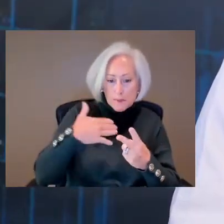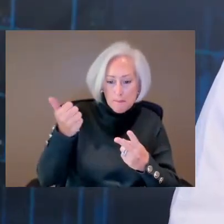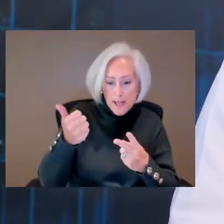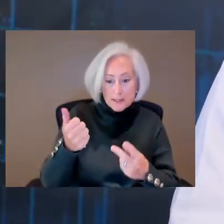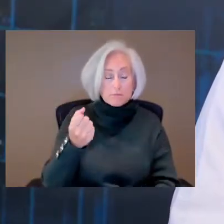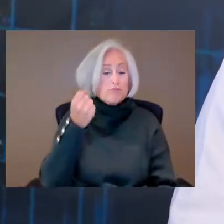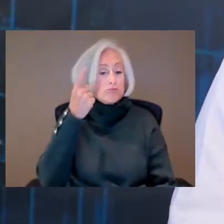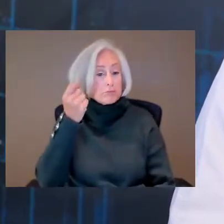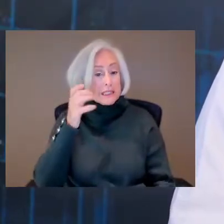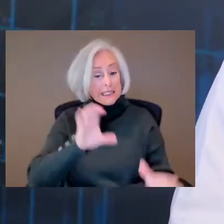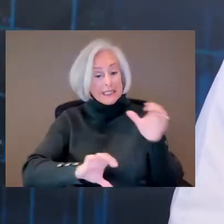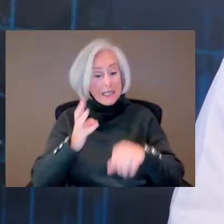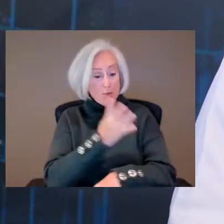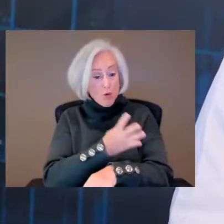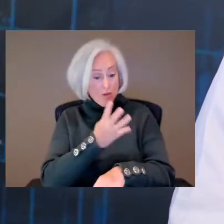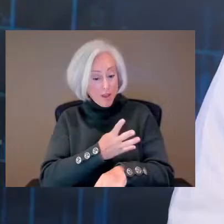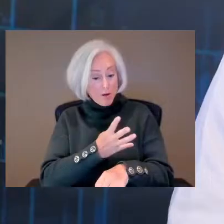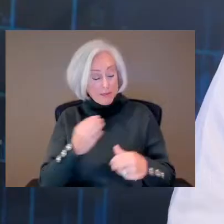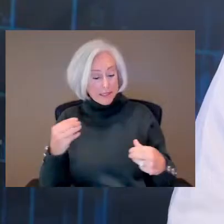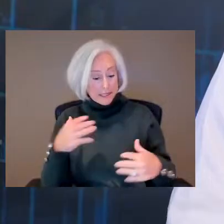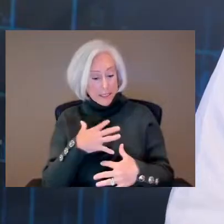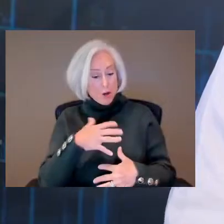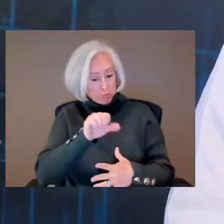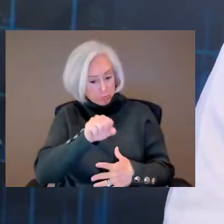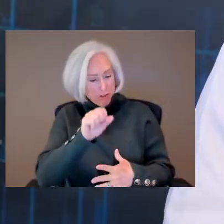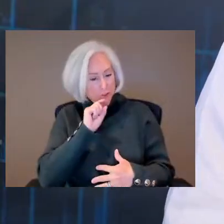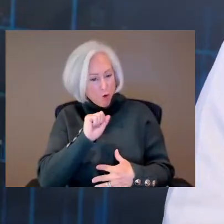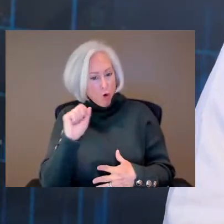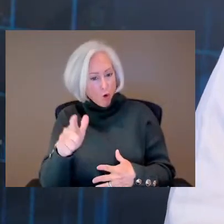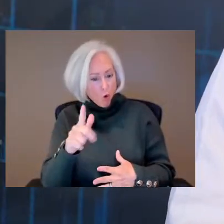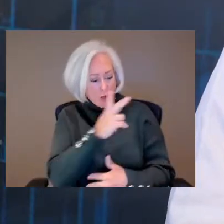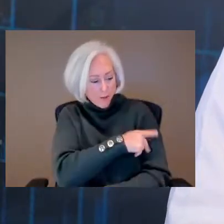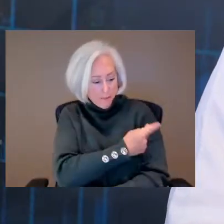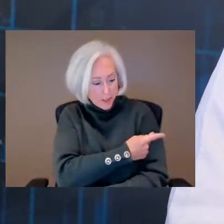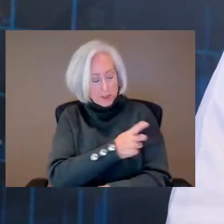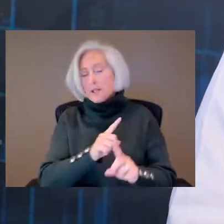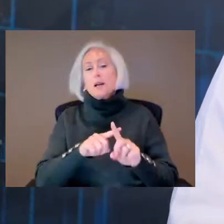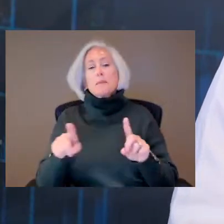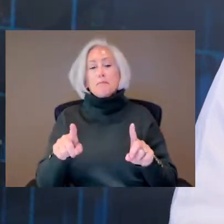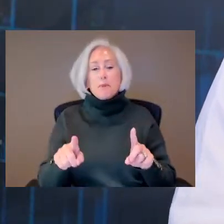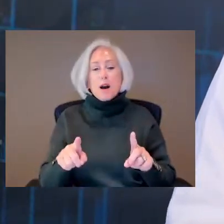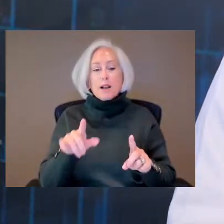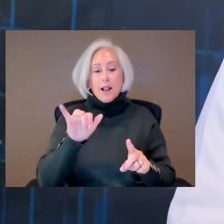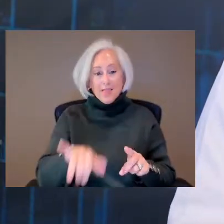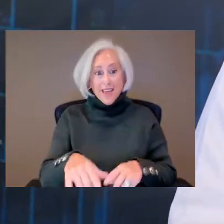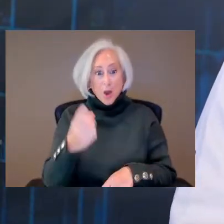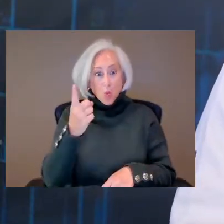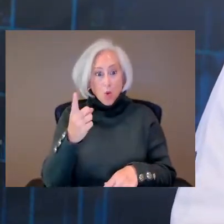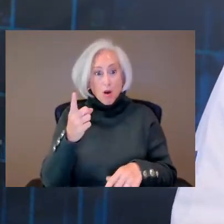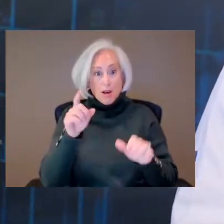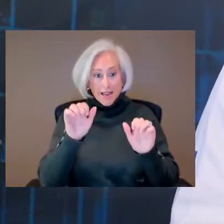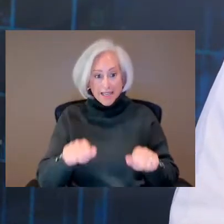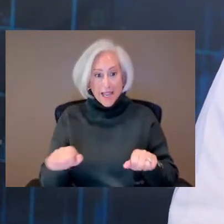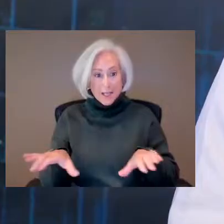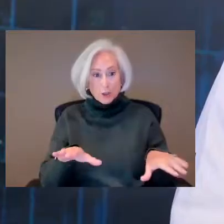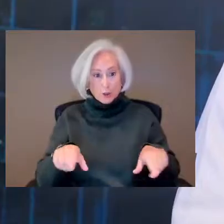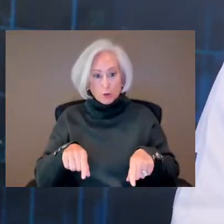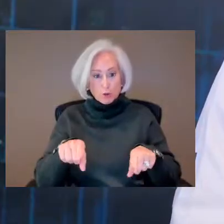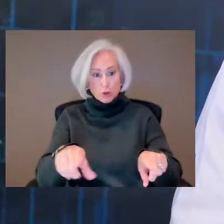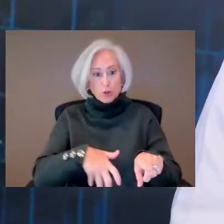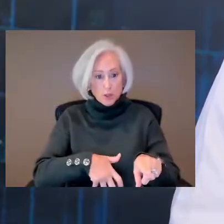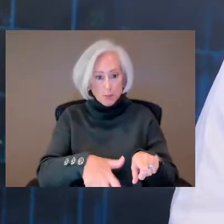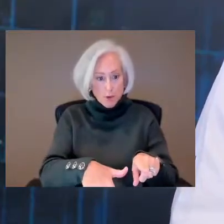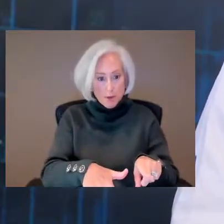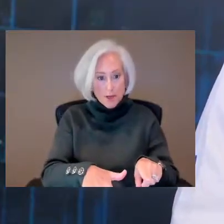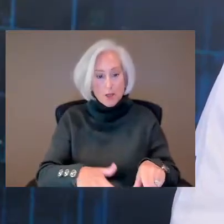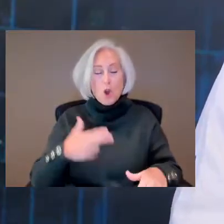chemotherapy is actually one of my main treatments that I have that can actually be given during chemotherapy. Hormone blocking treatment is not something we